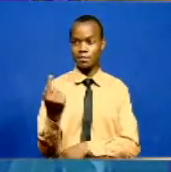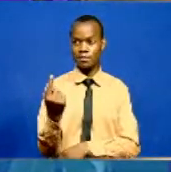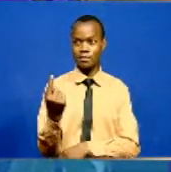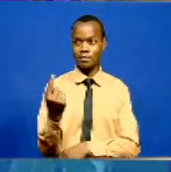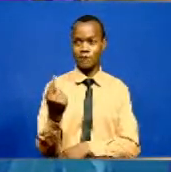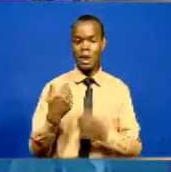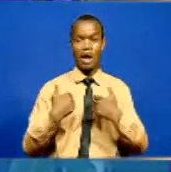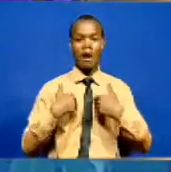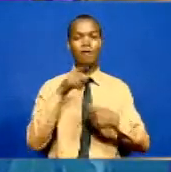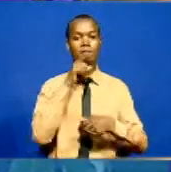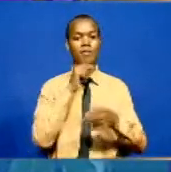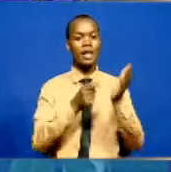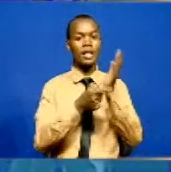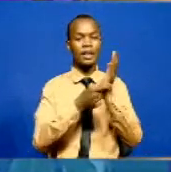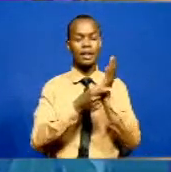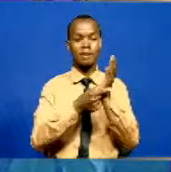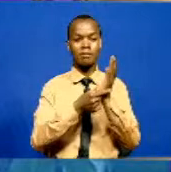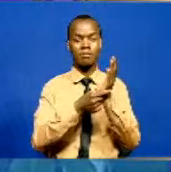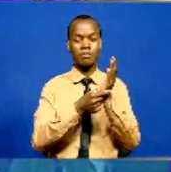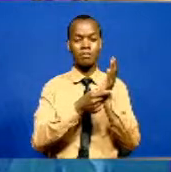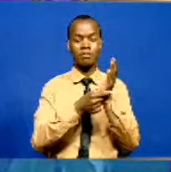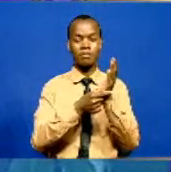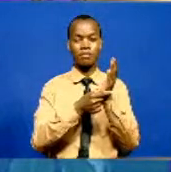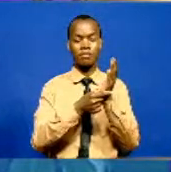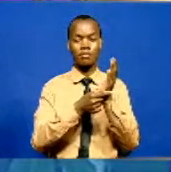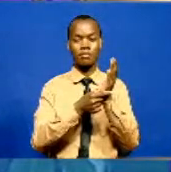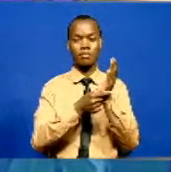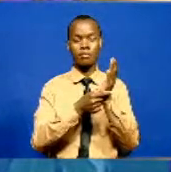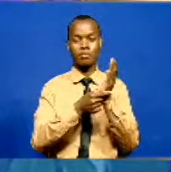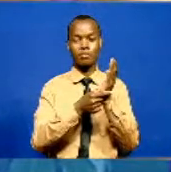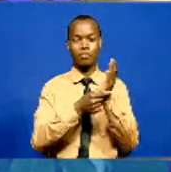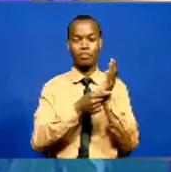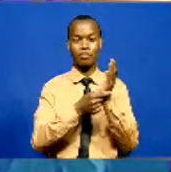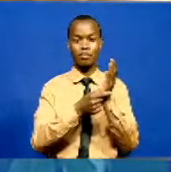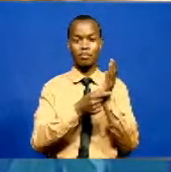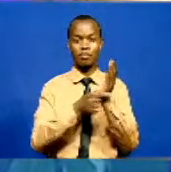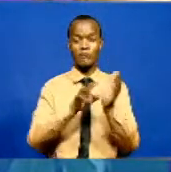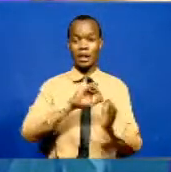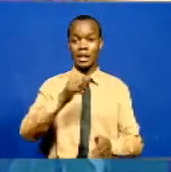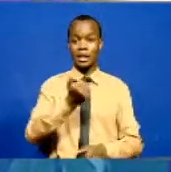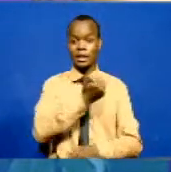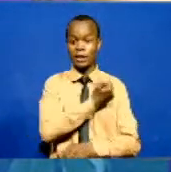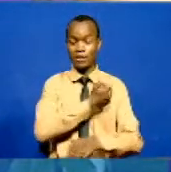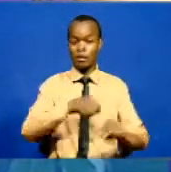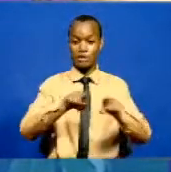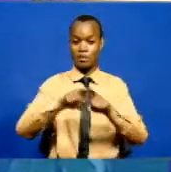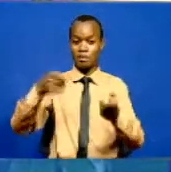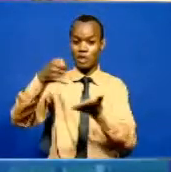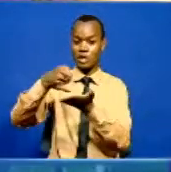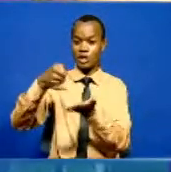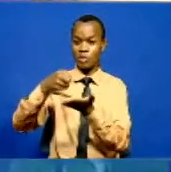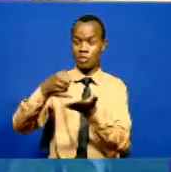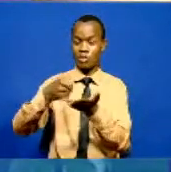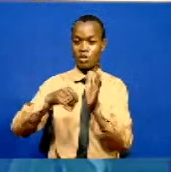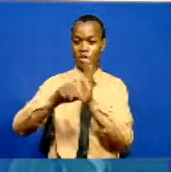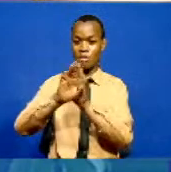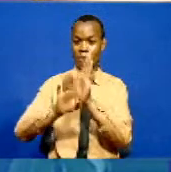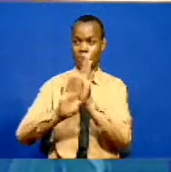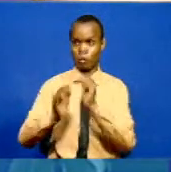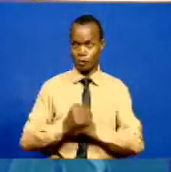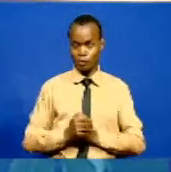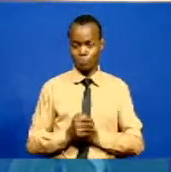man by the name Jacob, for the Cristiano, you know Jacob in the Bible and all of us. This is a